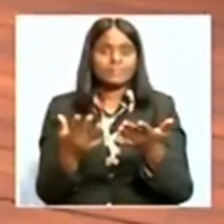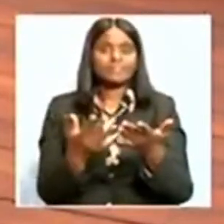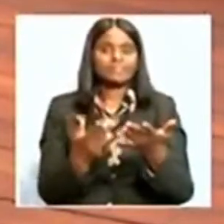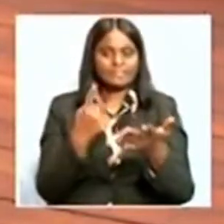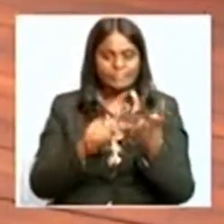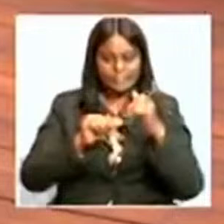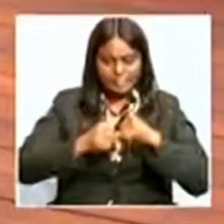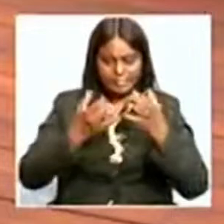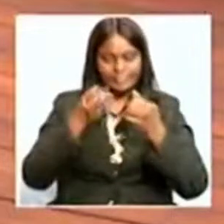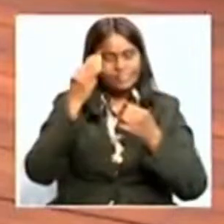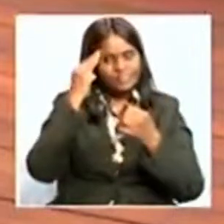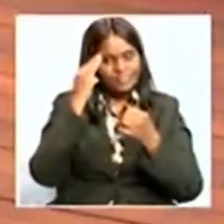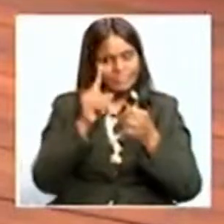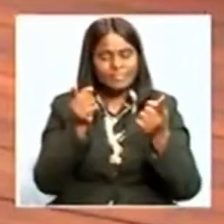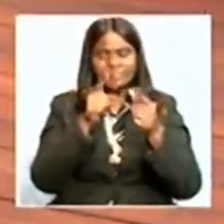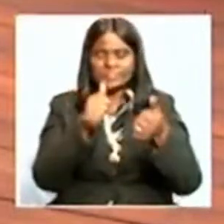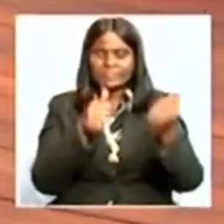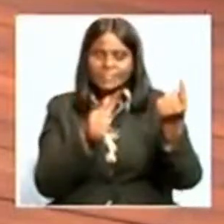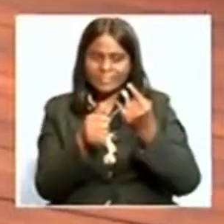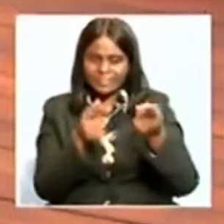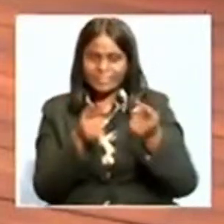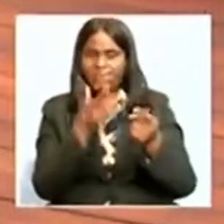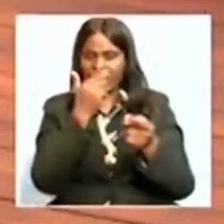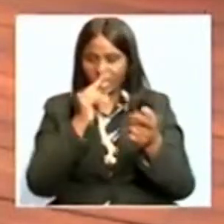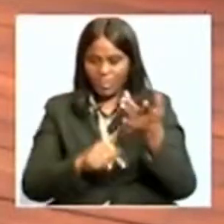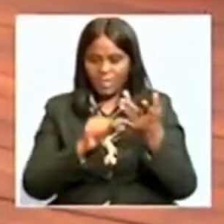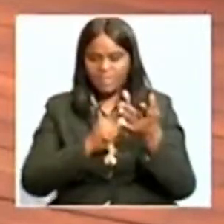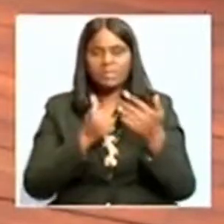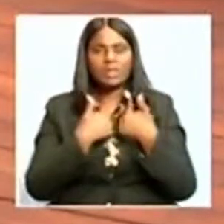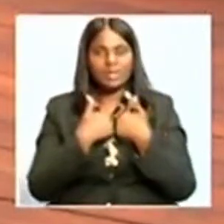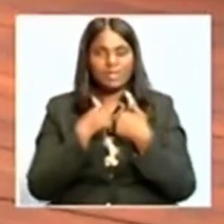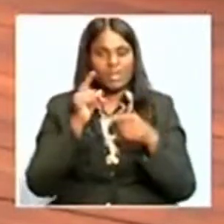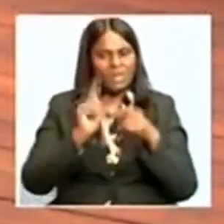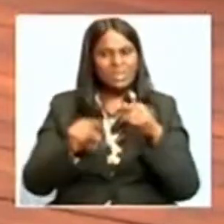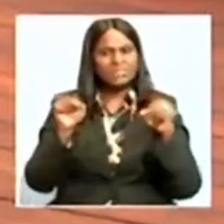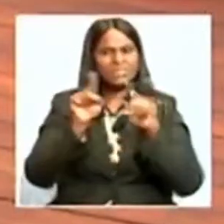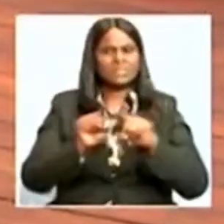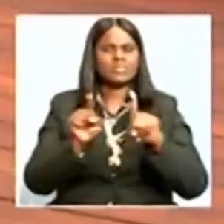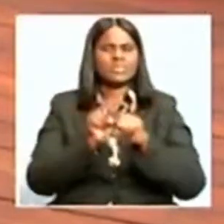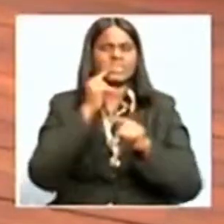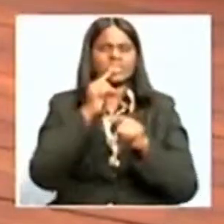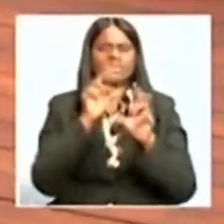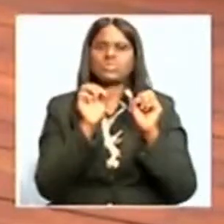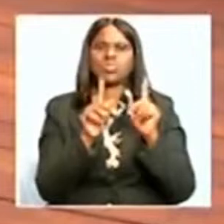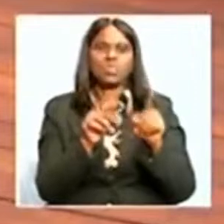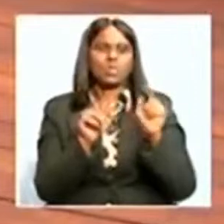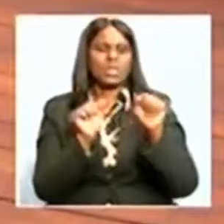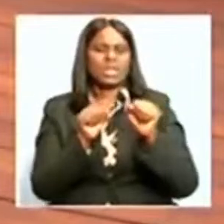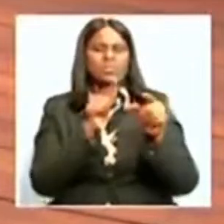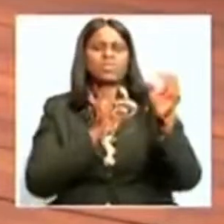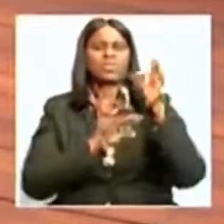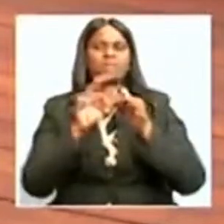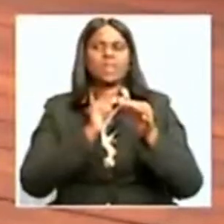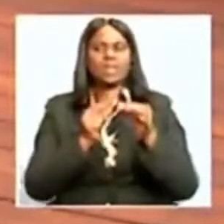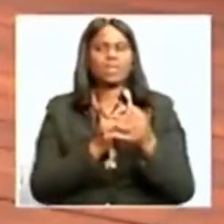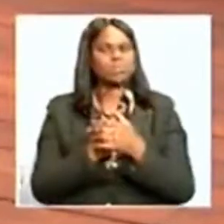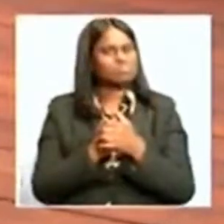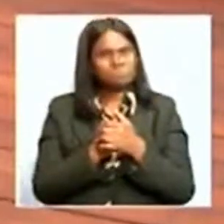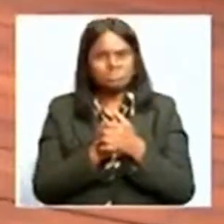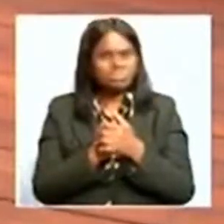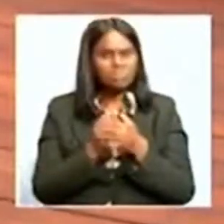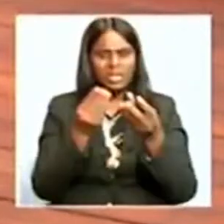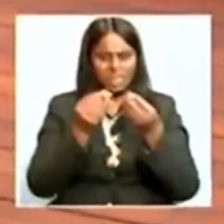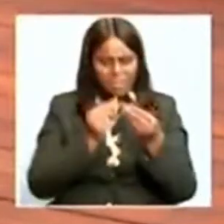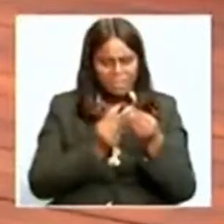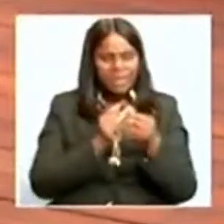what we want to know. Because when they come here, we must have substance. We cannot also start saying, can you explain to us? If you can give us